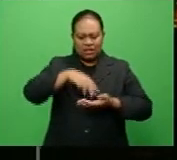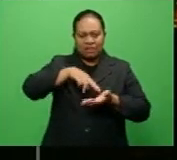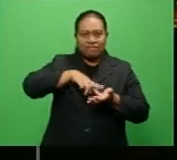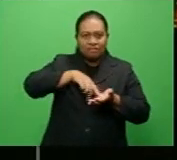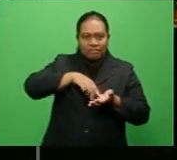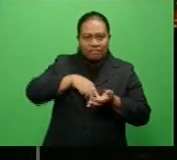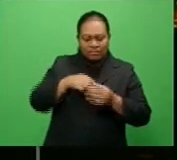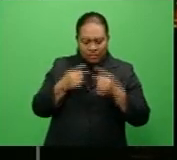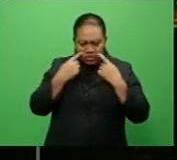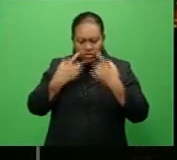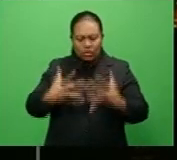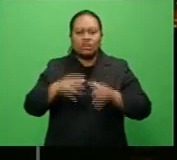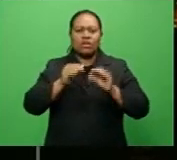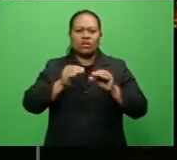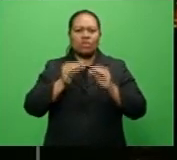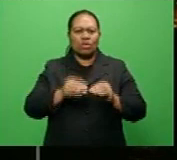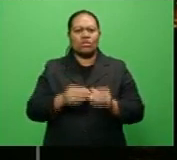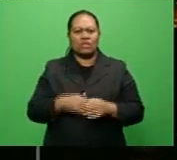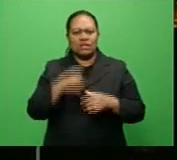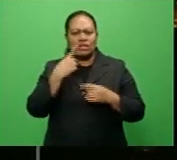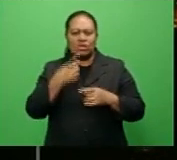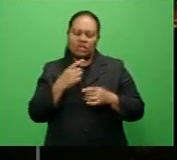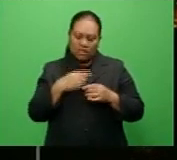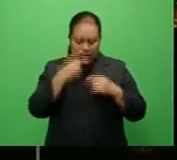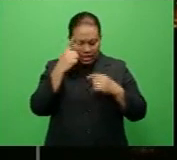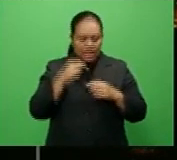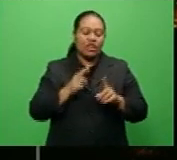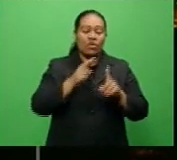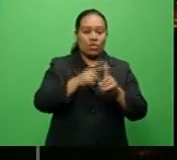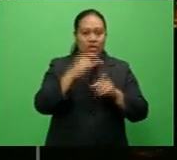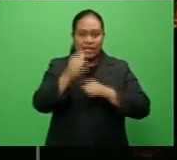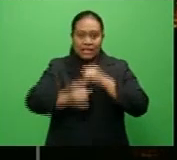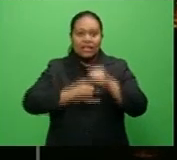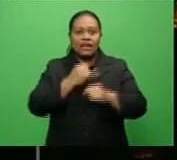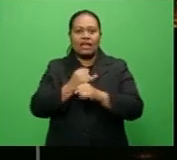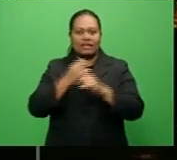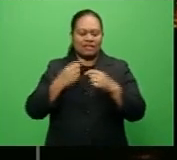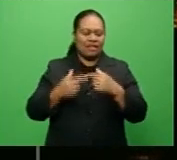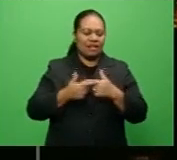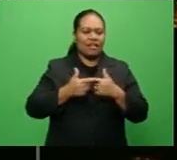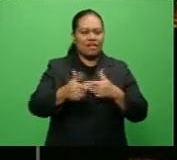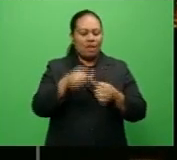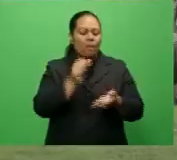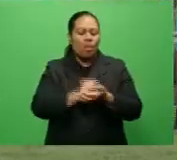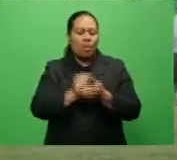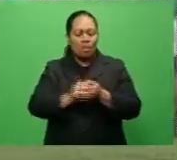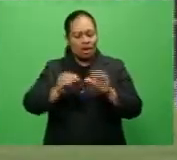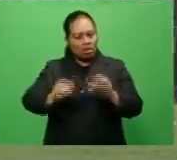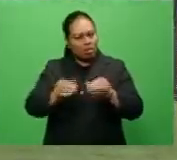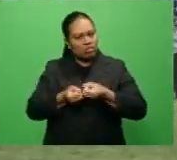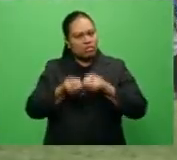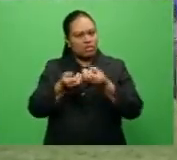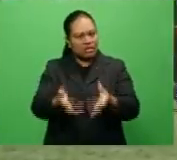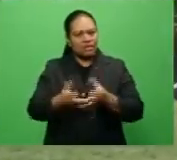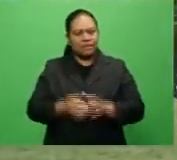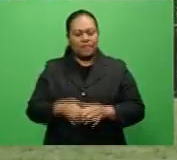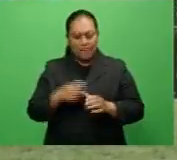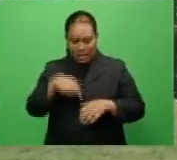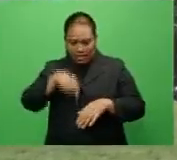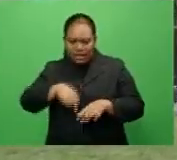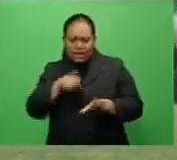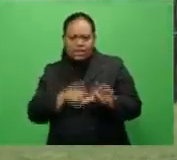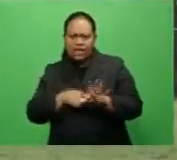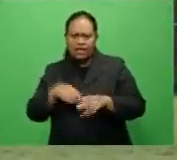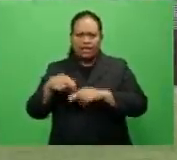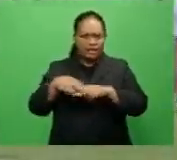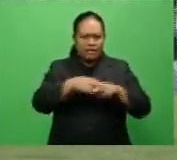local players have the potential to reach international level if they receive proper coaching. After observing the 2020 Fiji